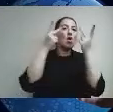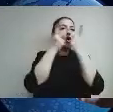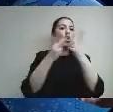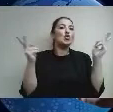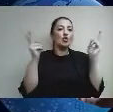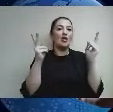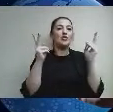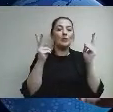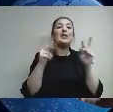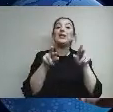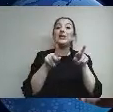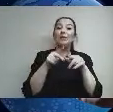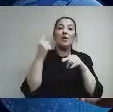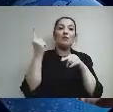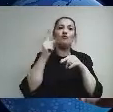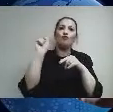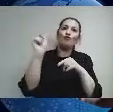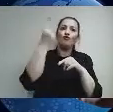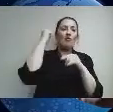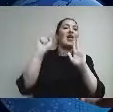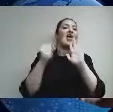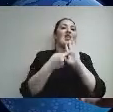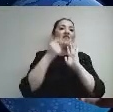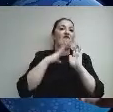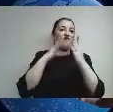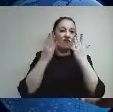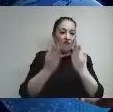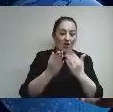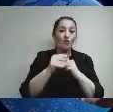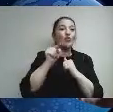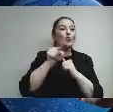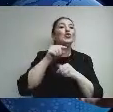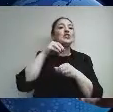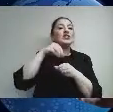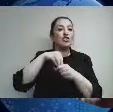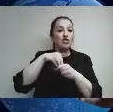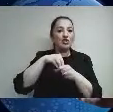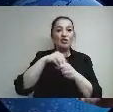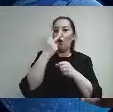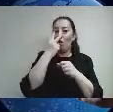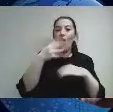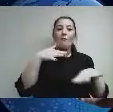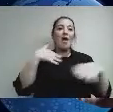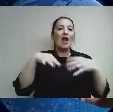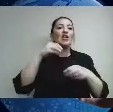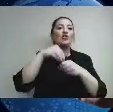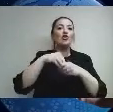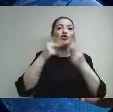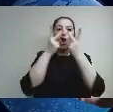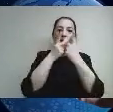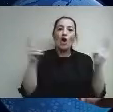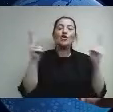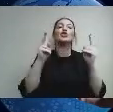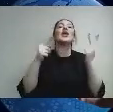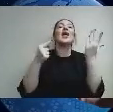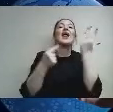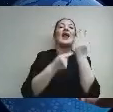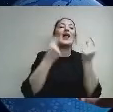world. That's why you develop freedom technologies for the physically challenged individuals so that you can